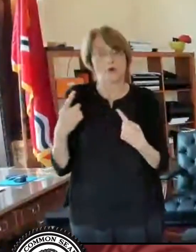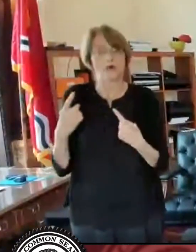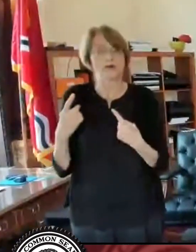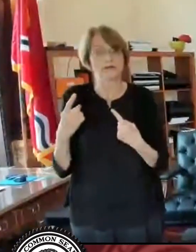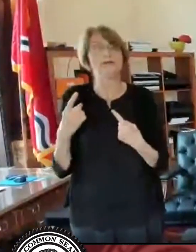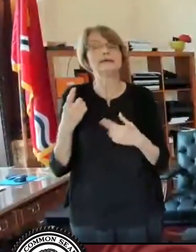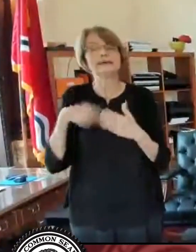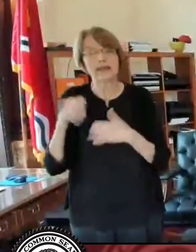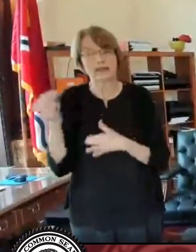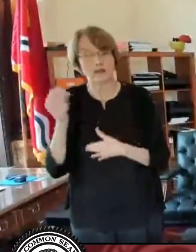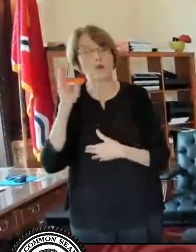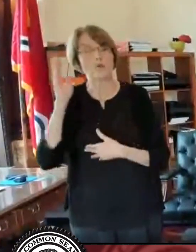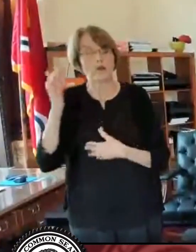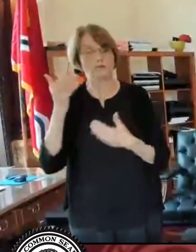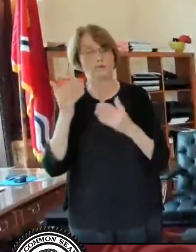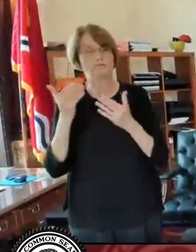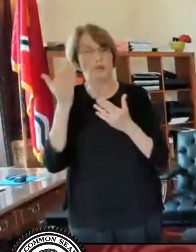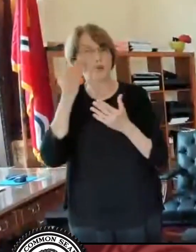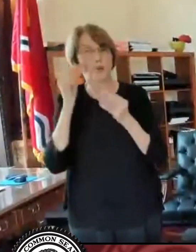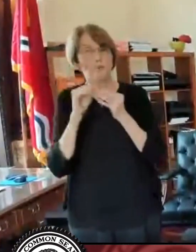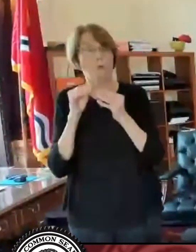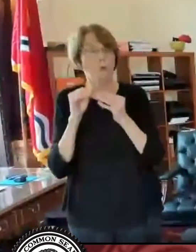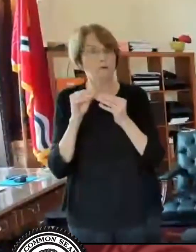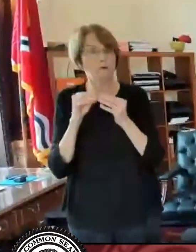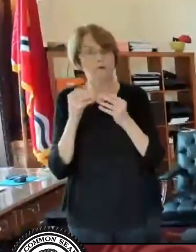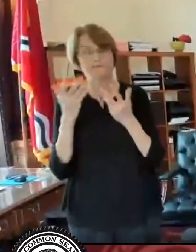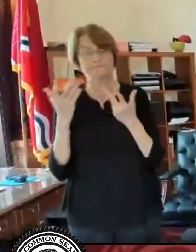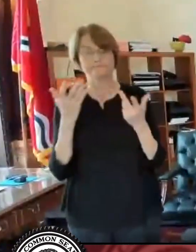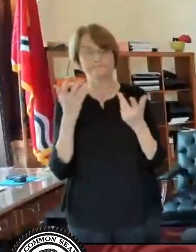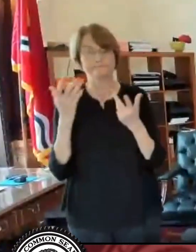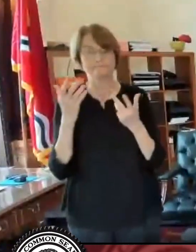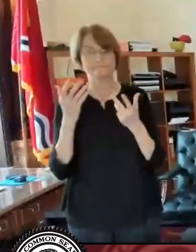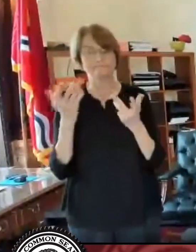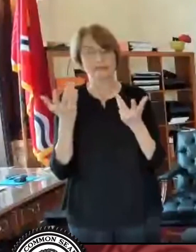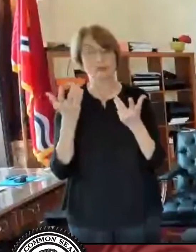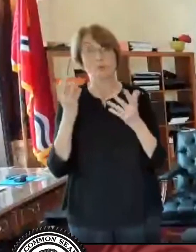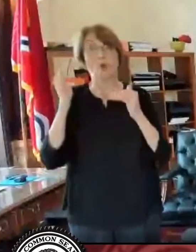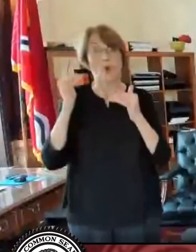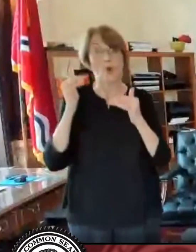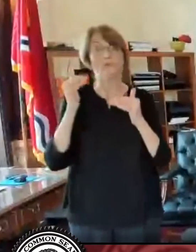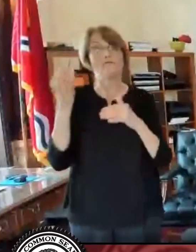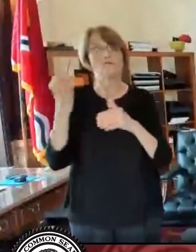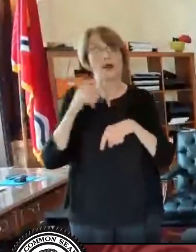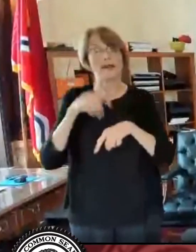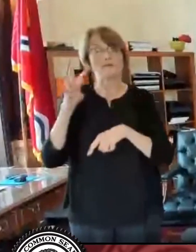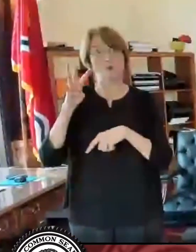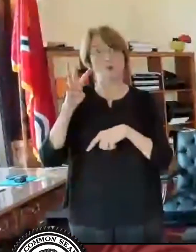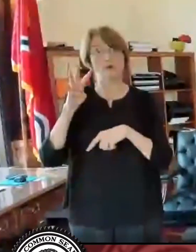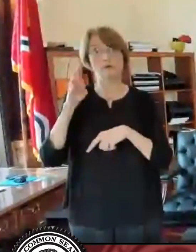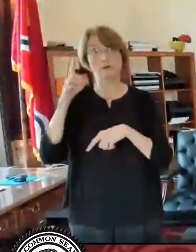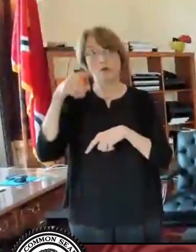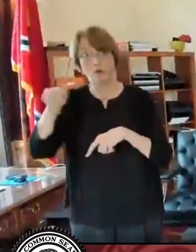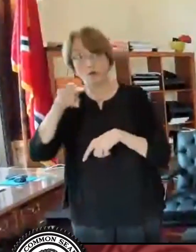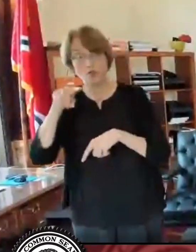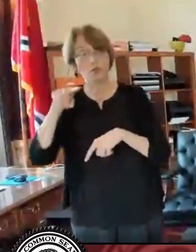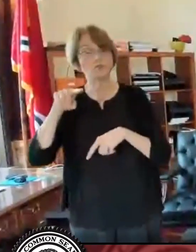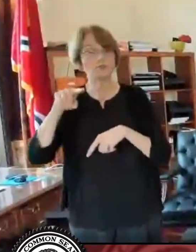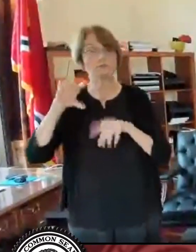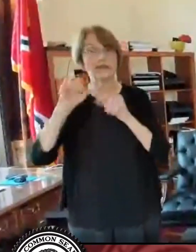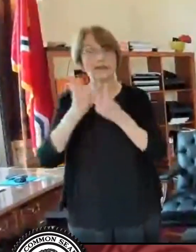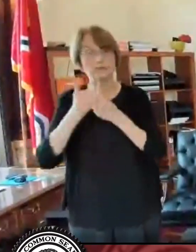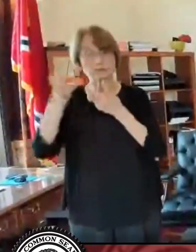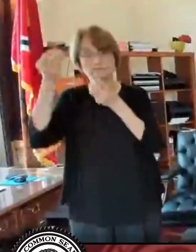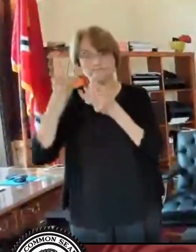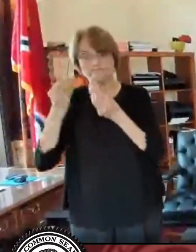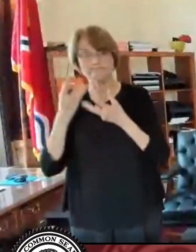by Monday. Hopefully they'll all report into us by Friday by 4 o'clock. But the way it works is